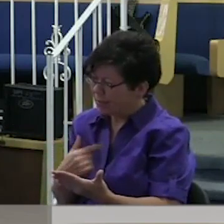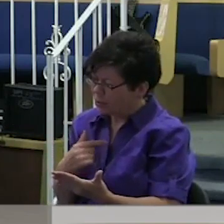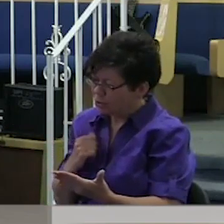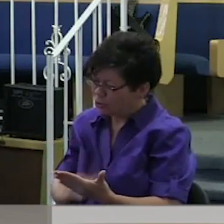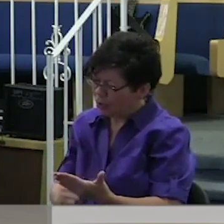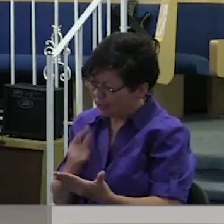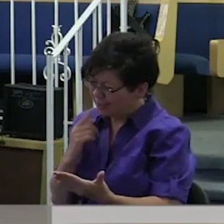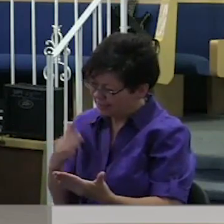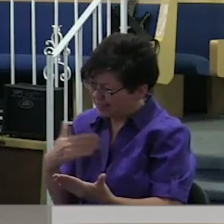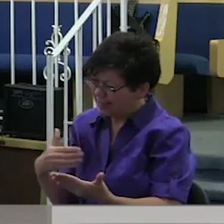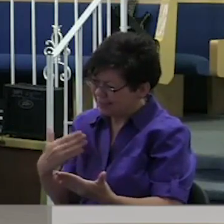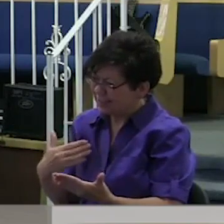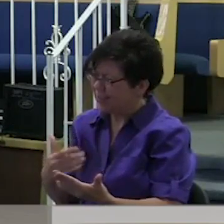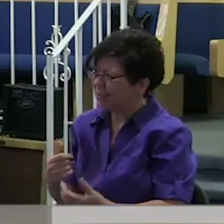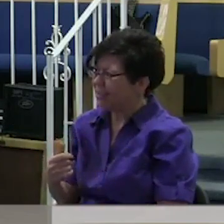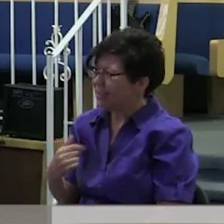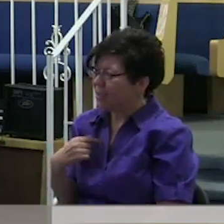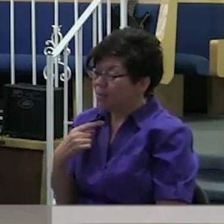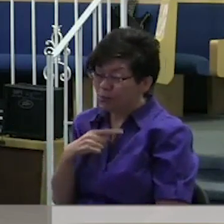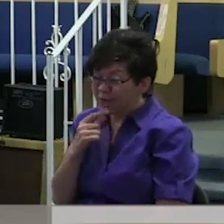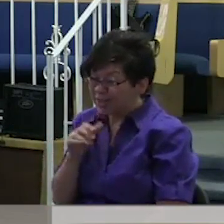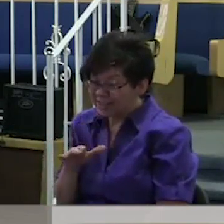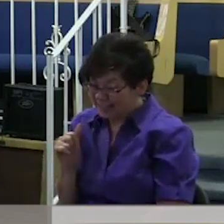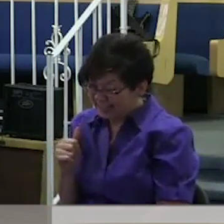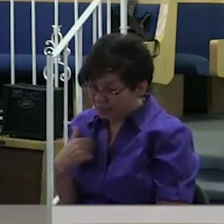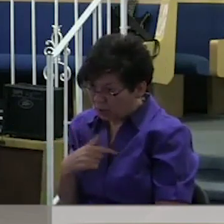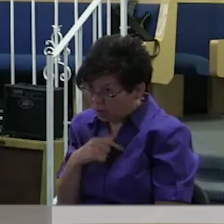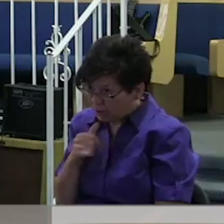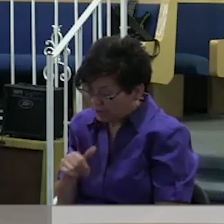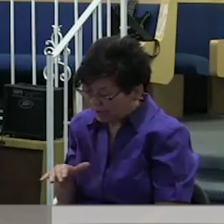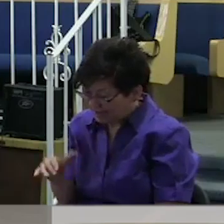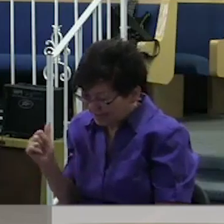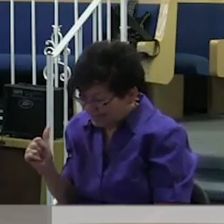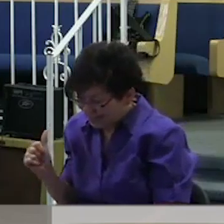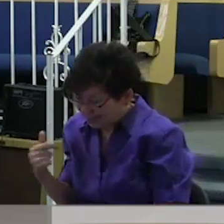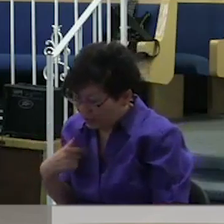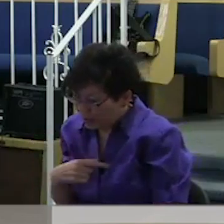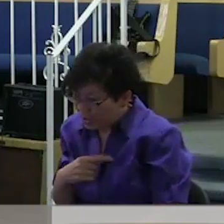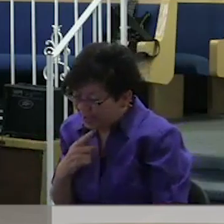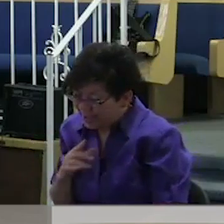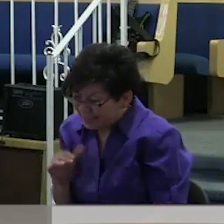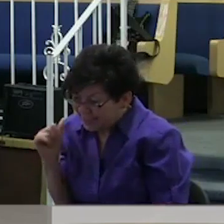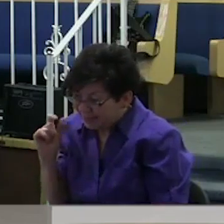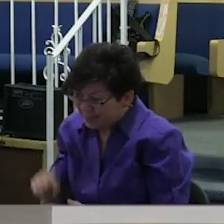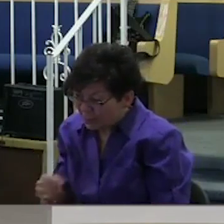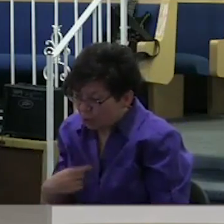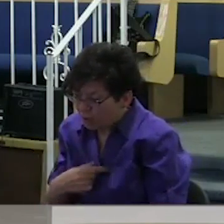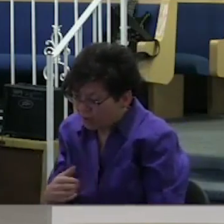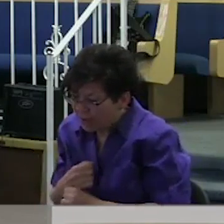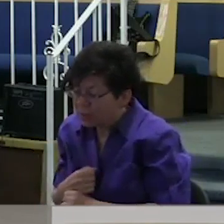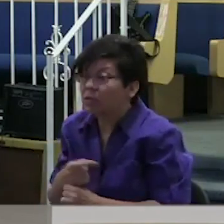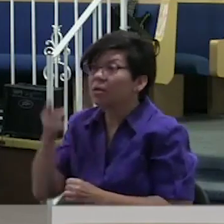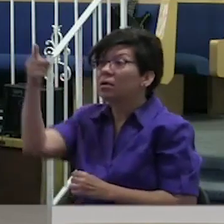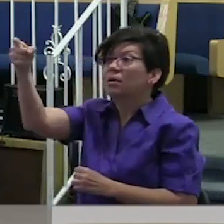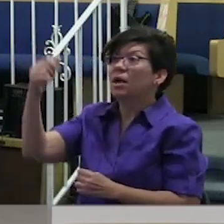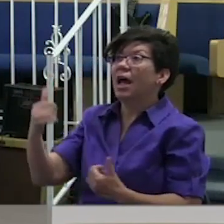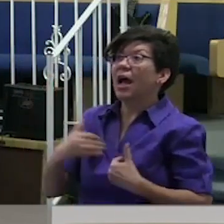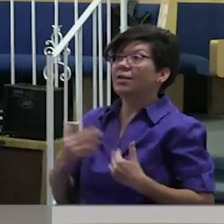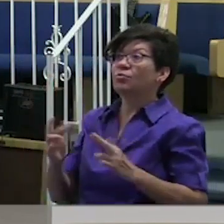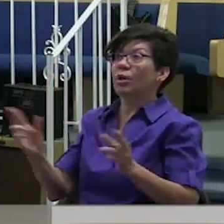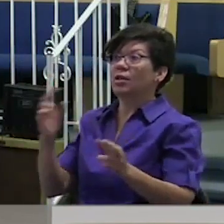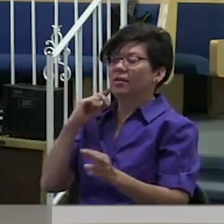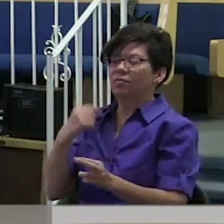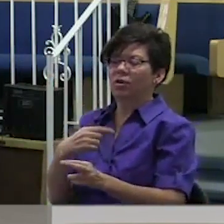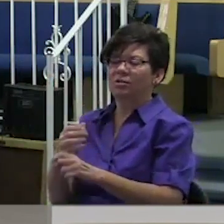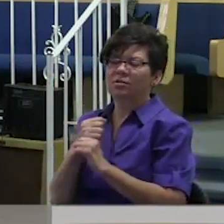try to get it, and we're not going to leave. We're not going to leave. We're not going to depart until we get that which God has for